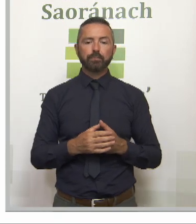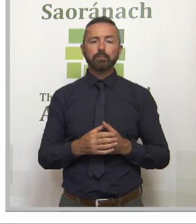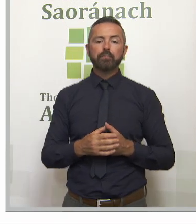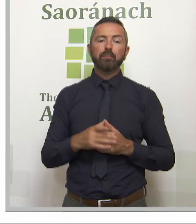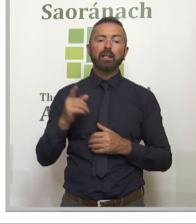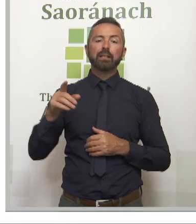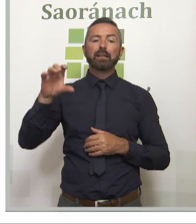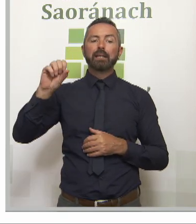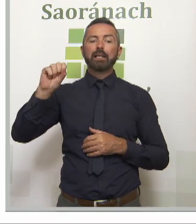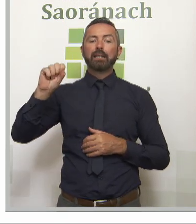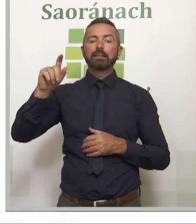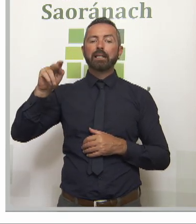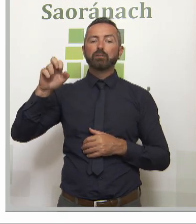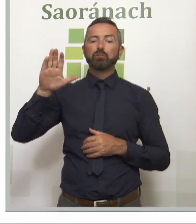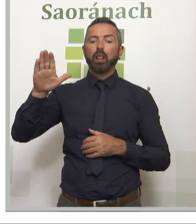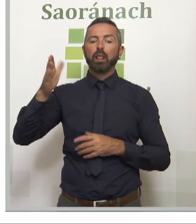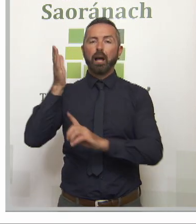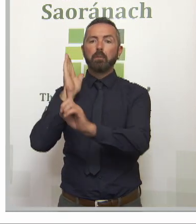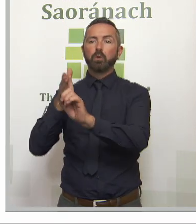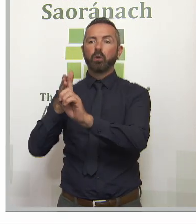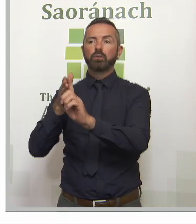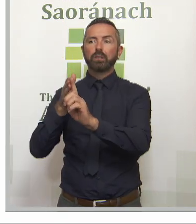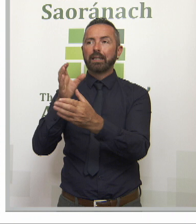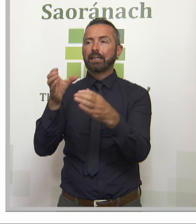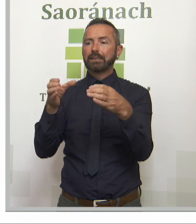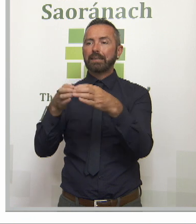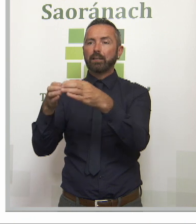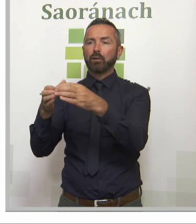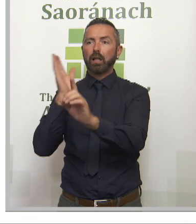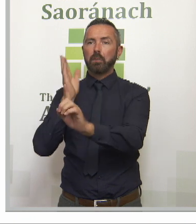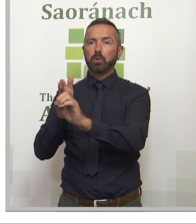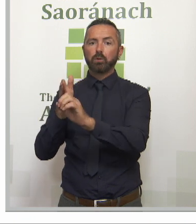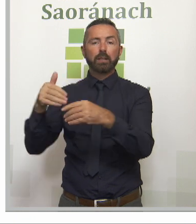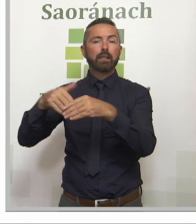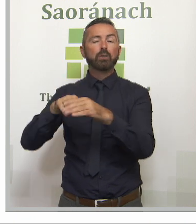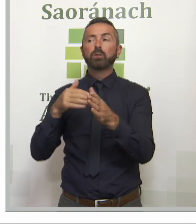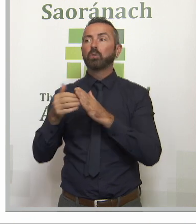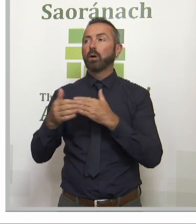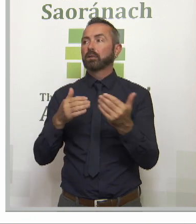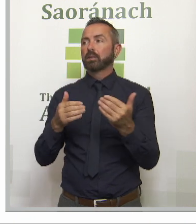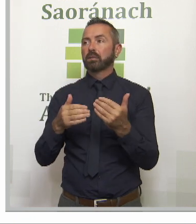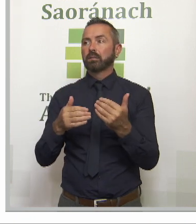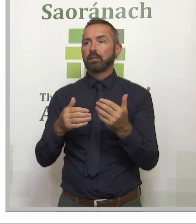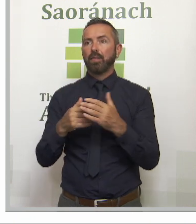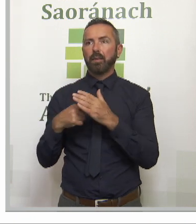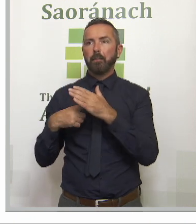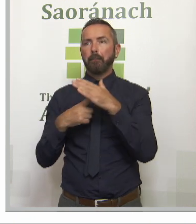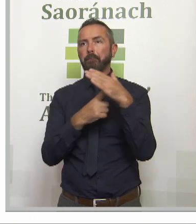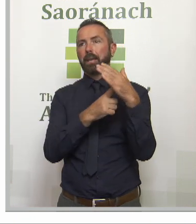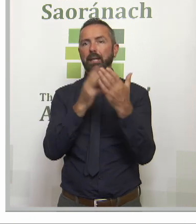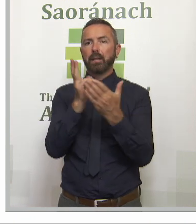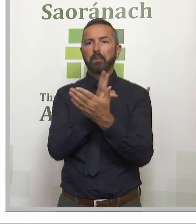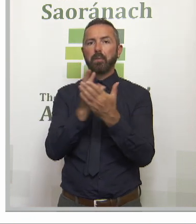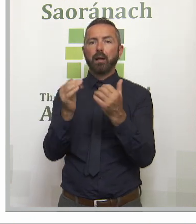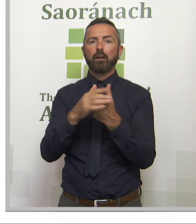approach, you would have heard a little bit of this from various other speakers already, includes the main sectors of land use in